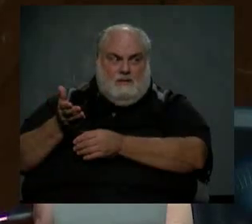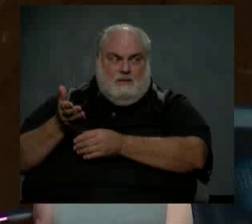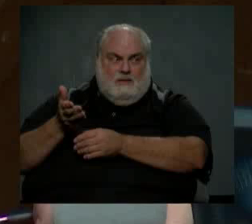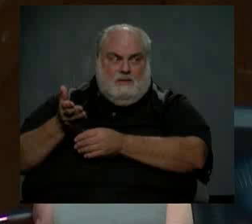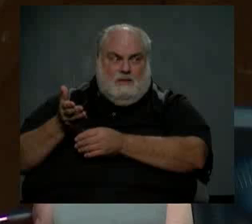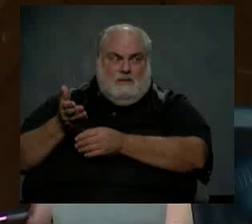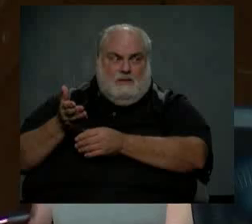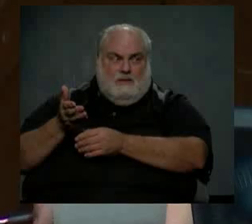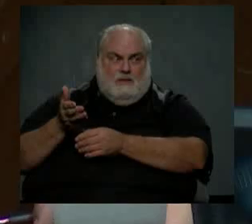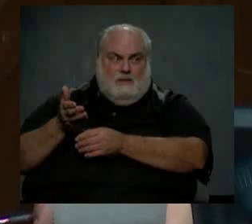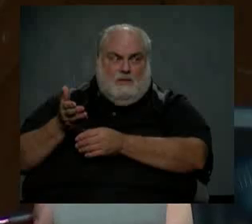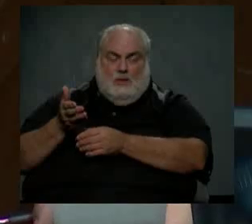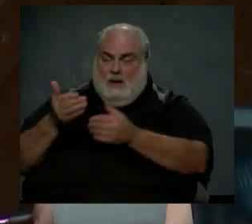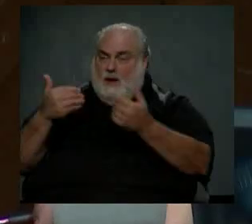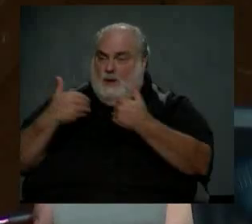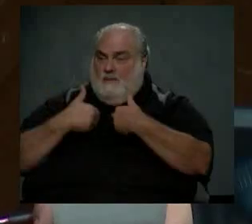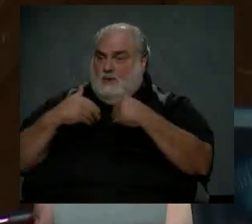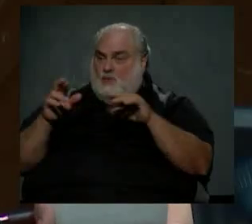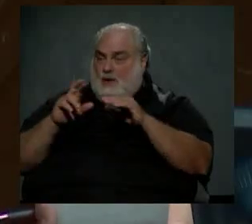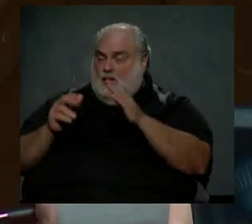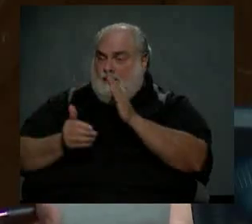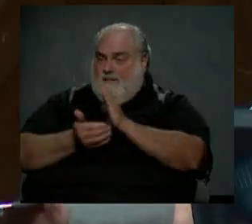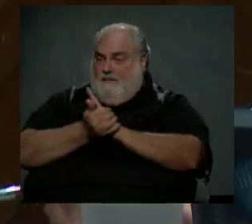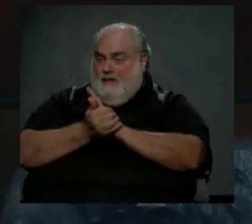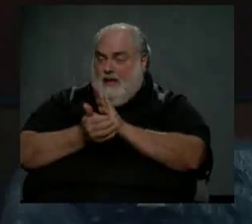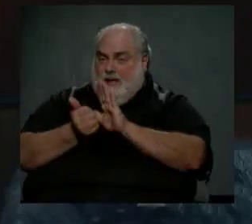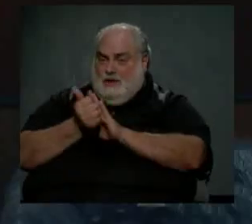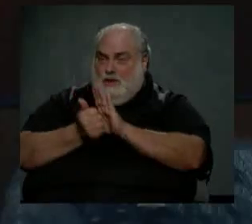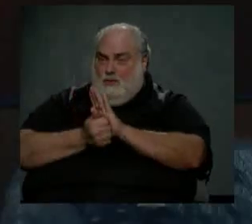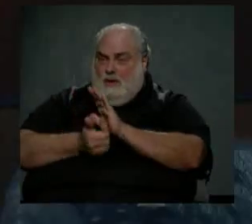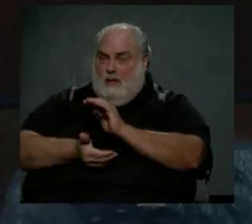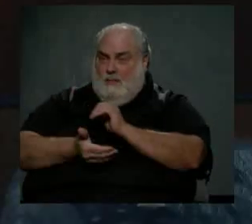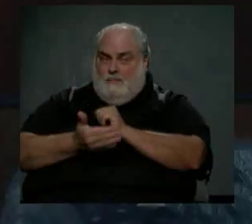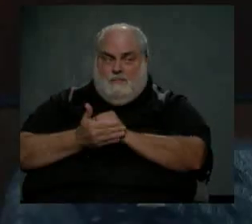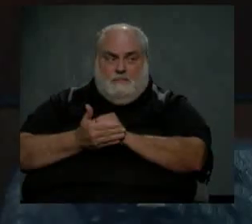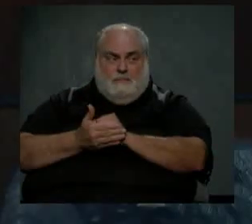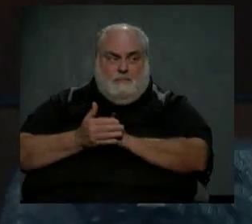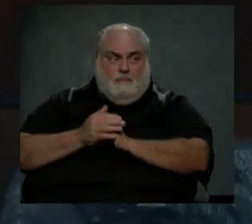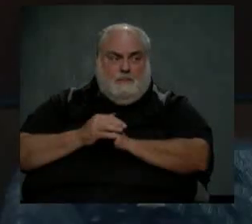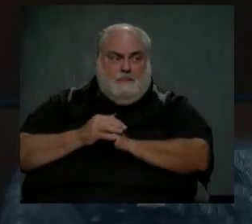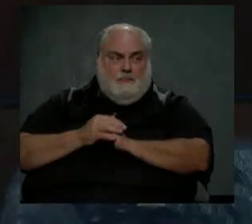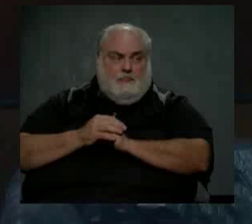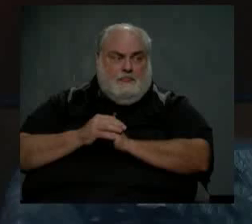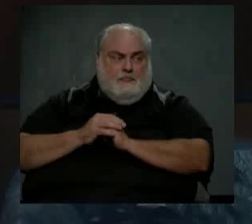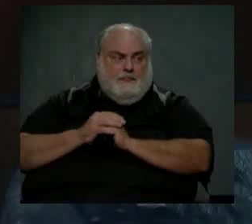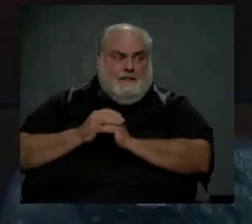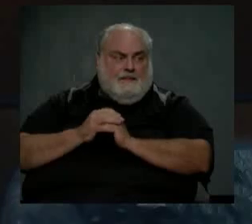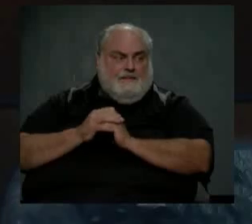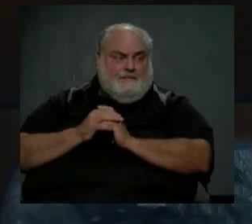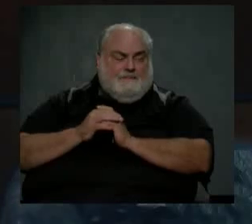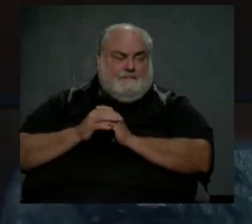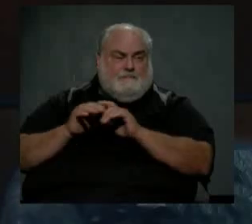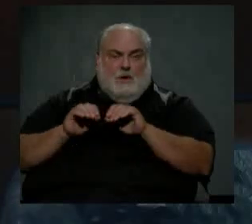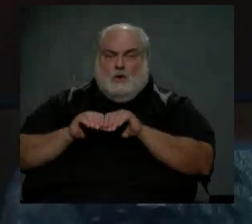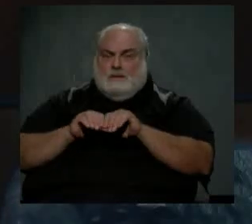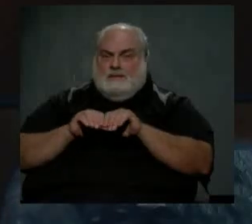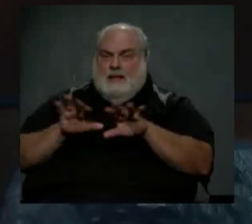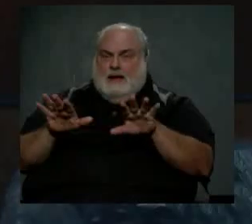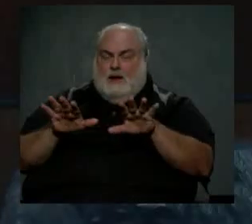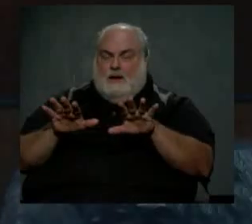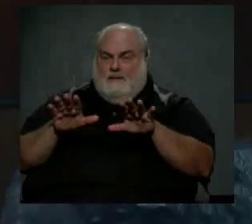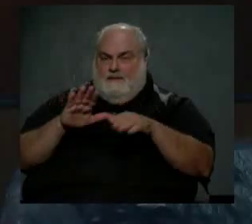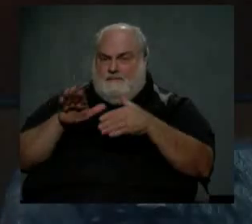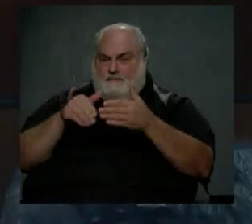we can get that on the agenda. That would help. Okay, thank you. I will send out all the information on